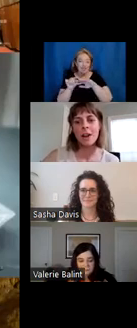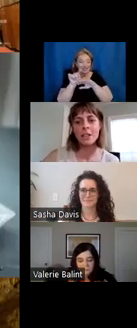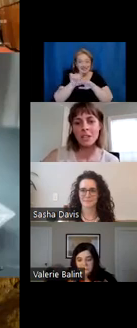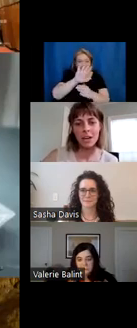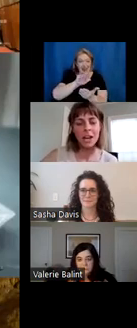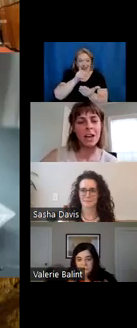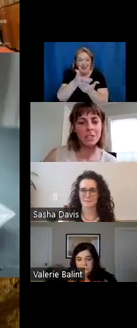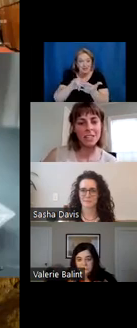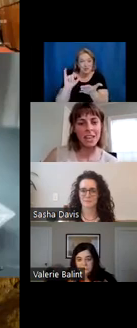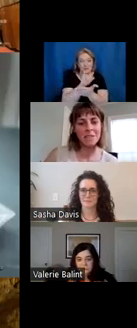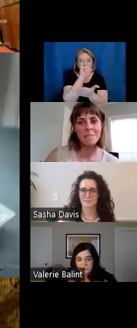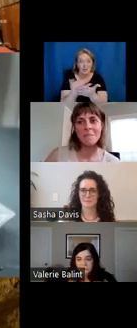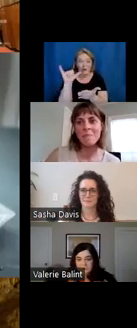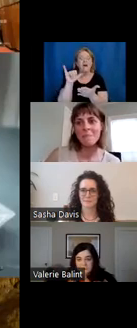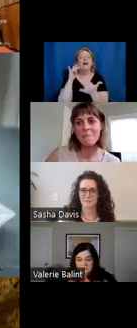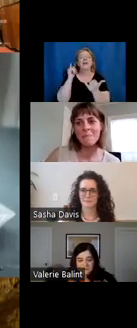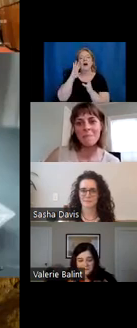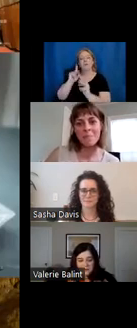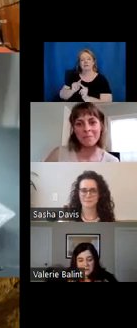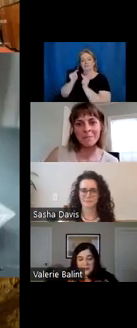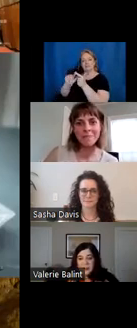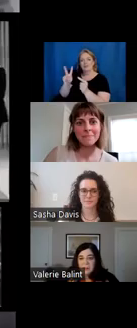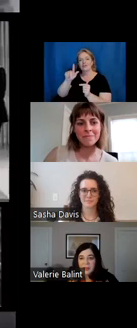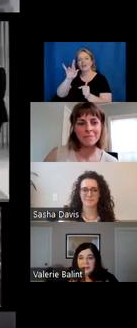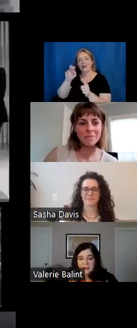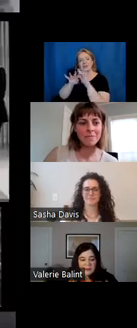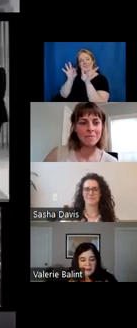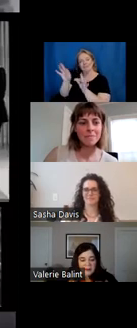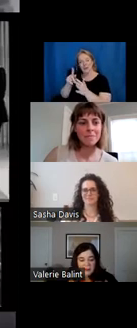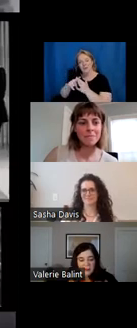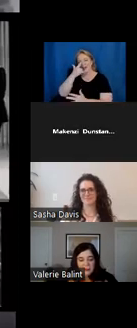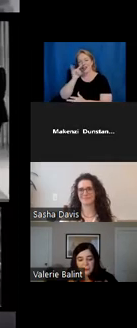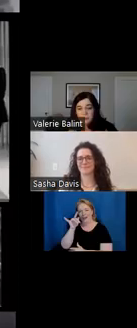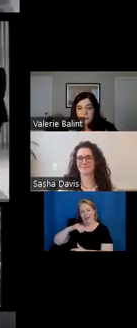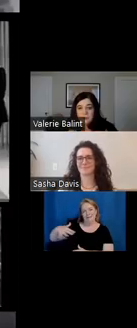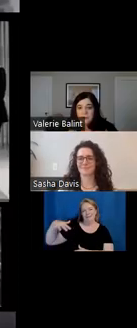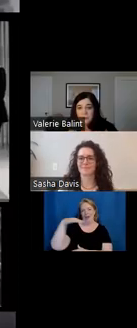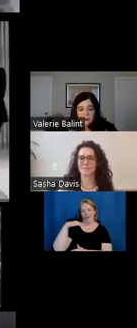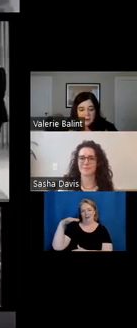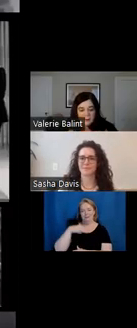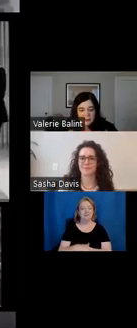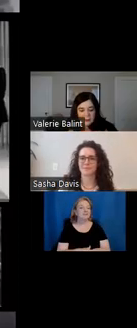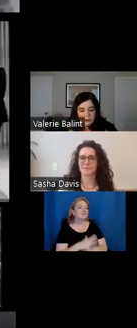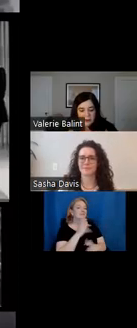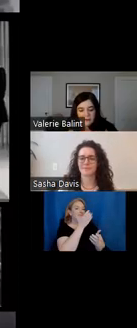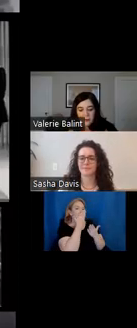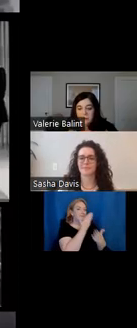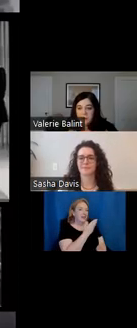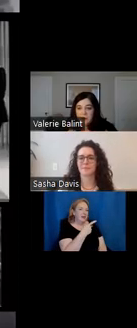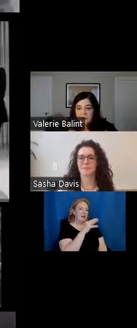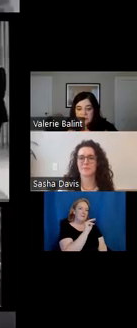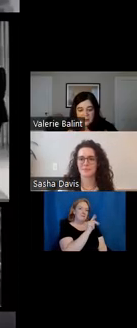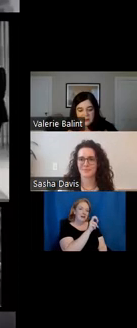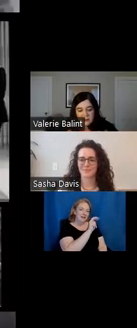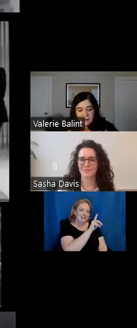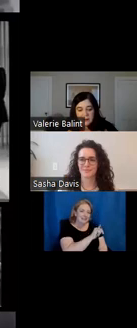in and around this area of the city. Thank you, Mackenzie, to you, Lavona, Peter, and everyone